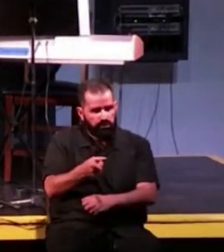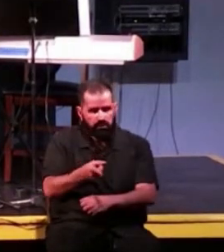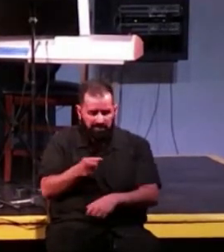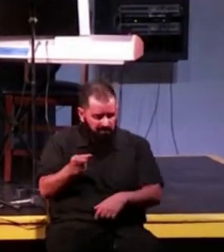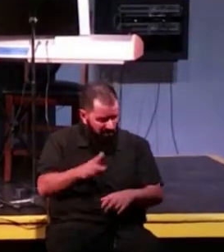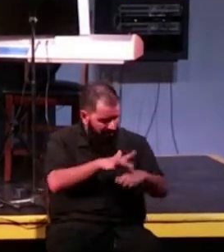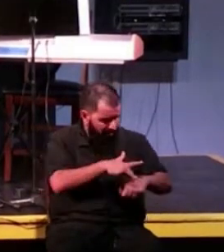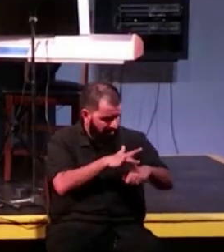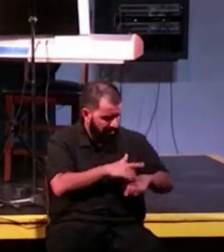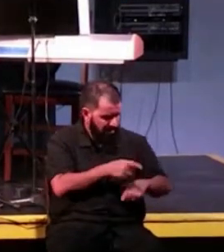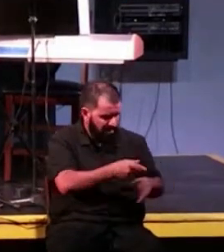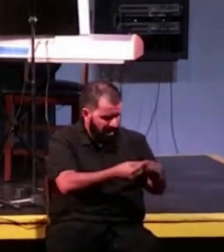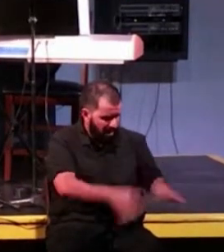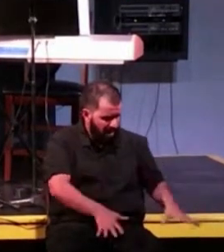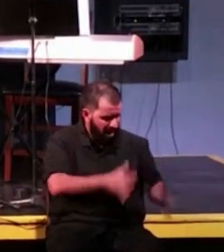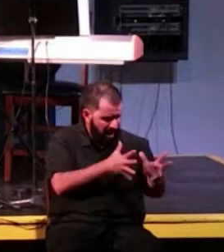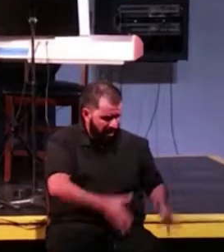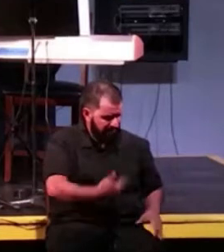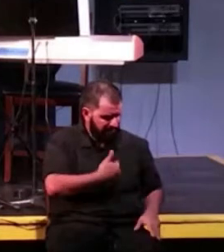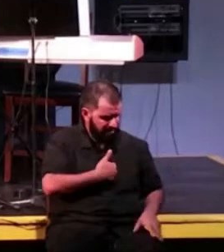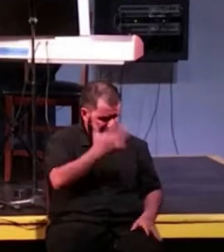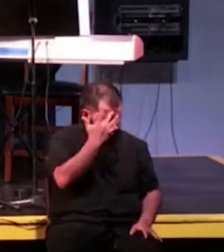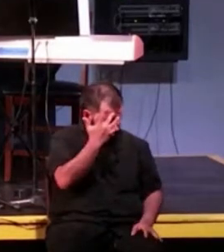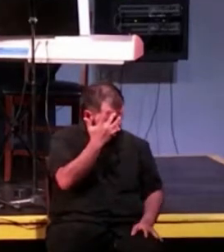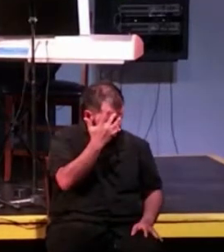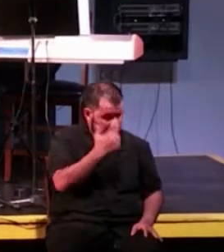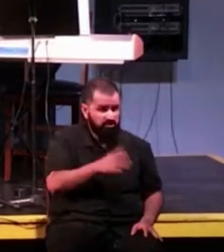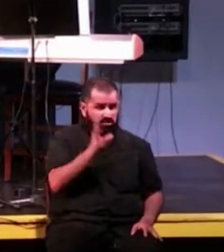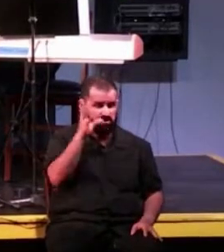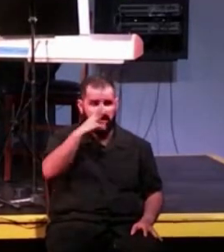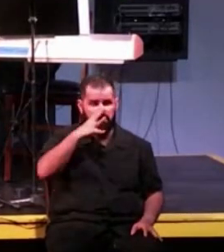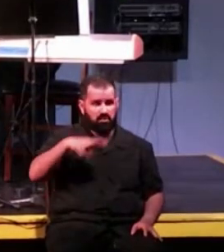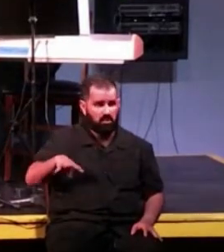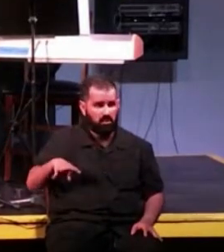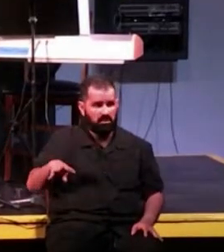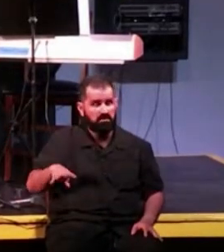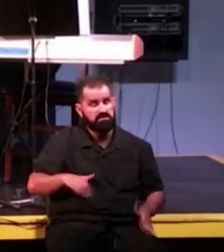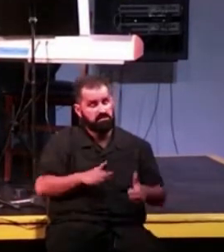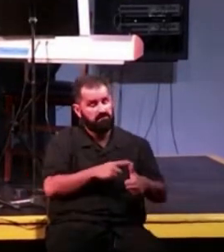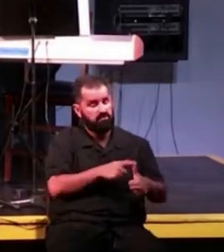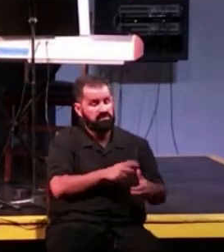side. So the first person is the one that's gone.